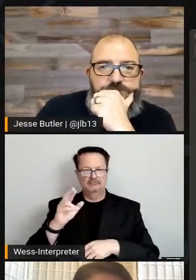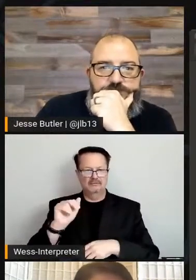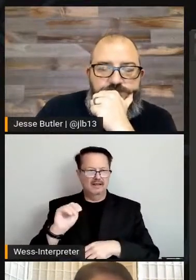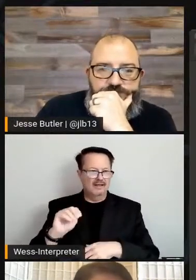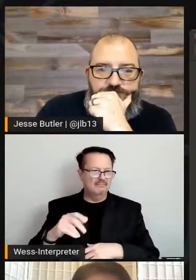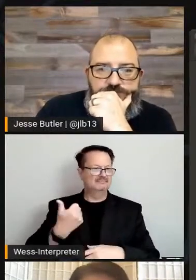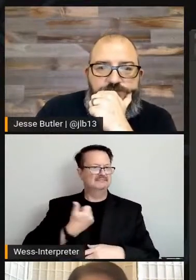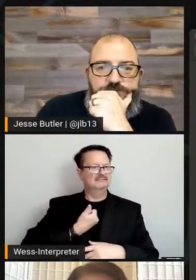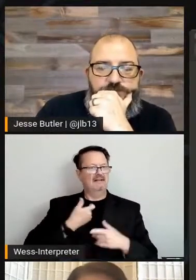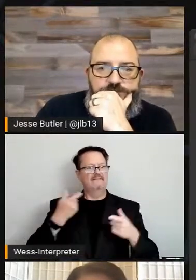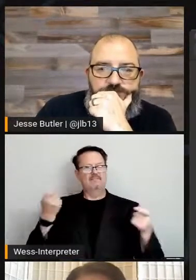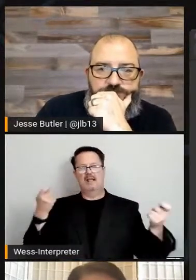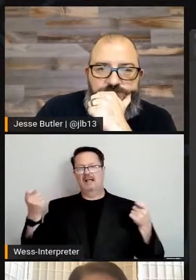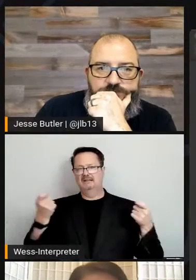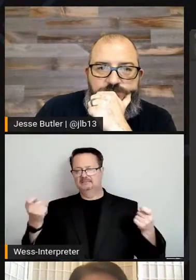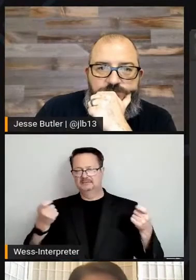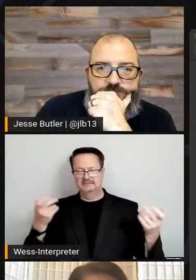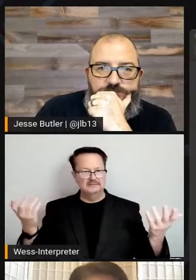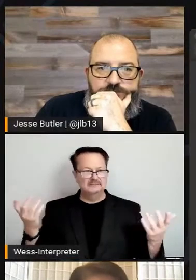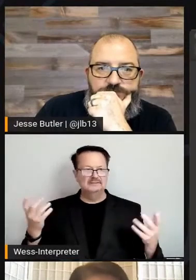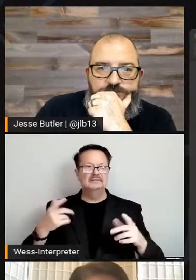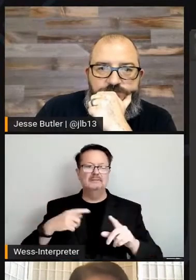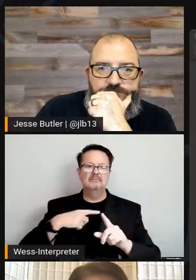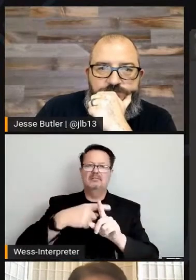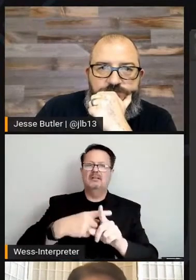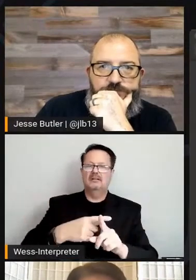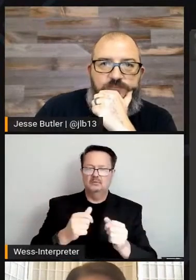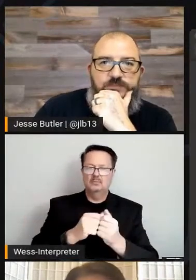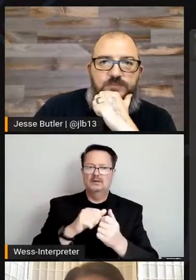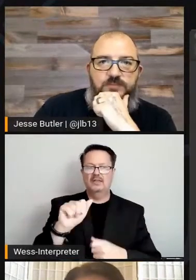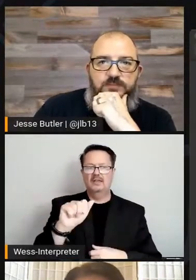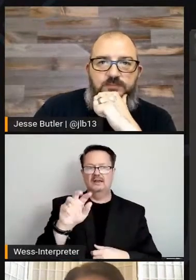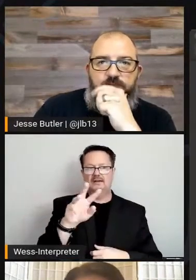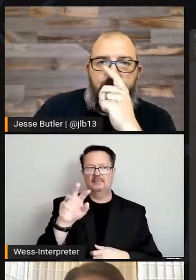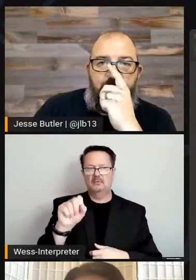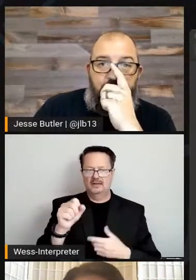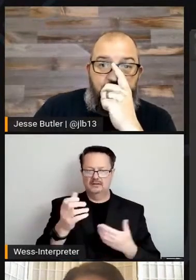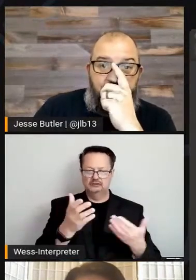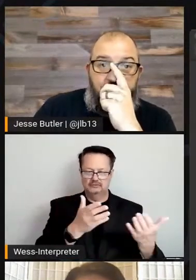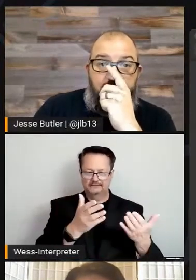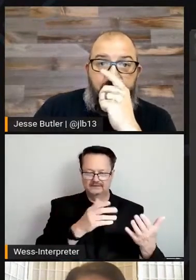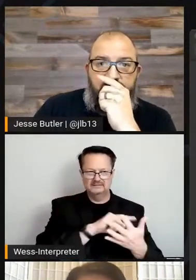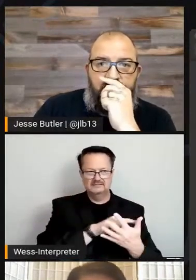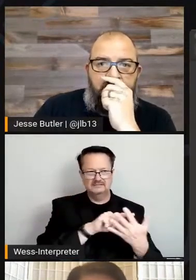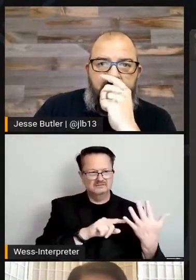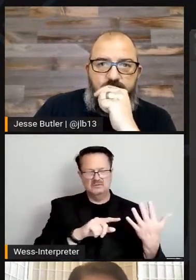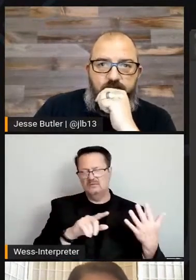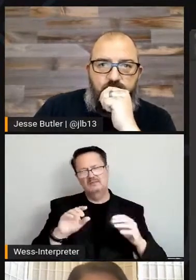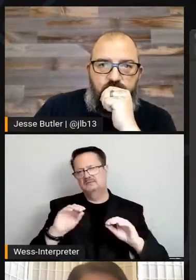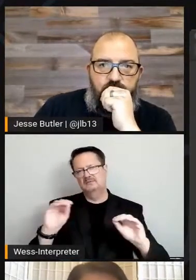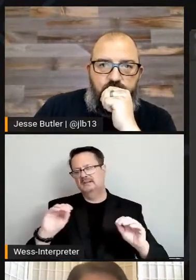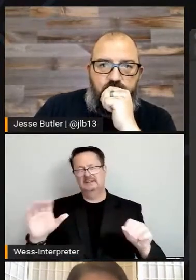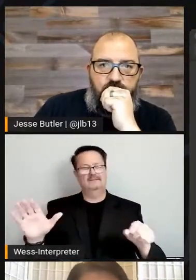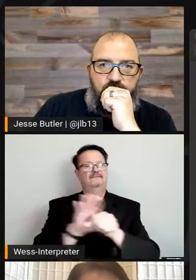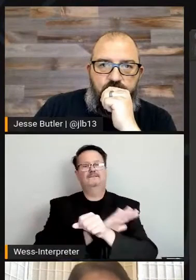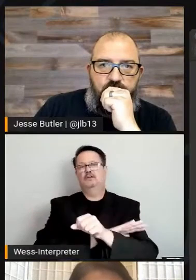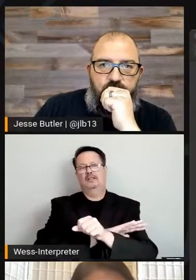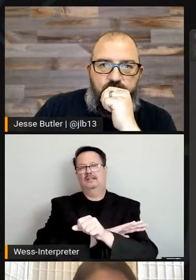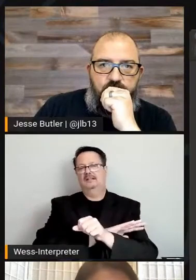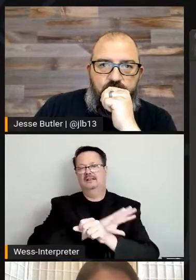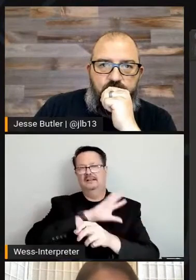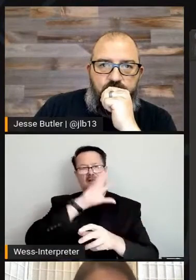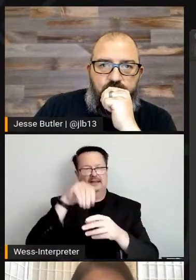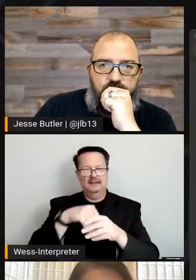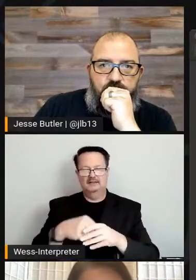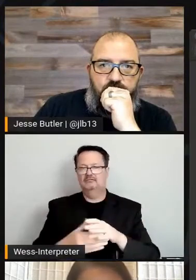self-managed, as well as, with AWS services. So there is no, it's fully interoperable. That's something